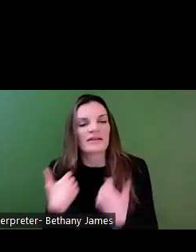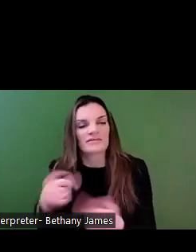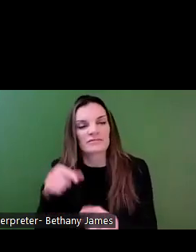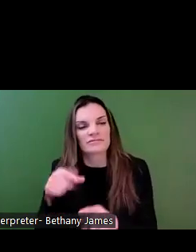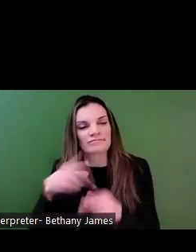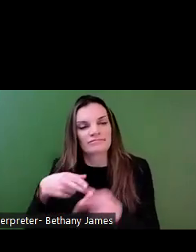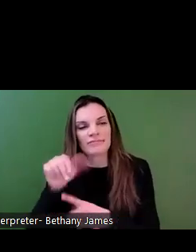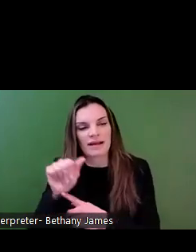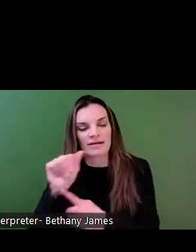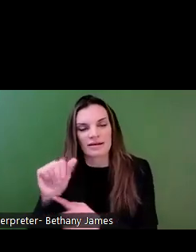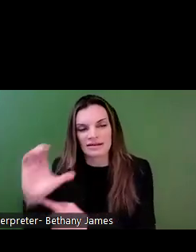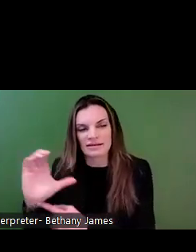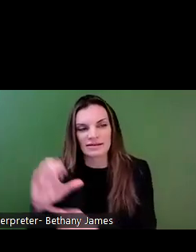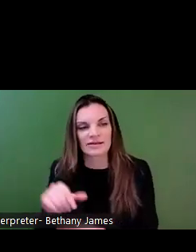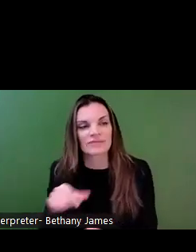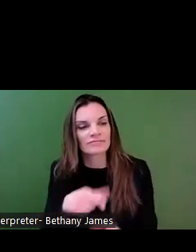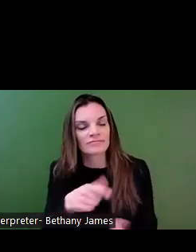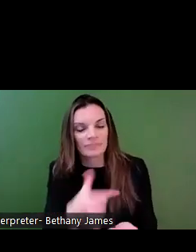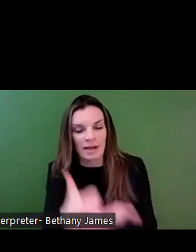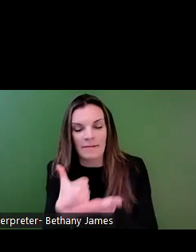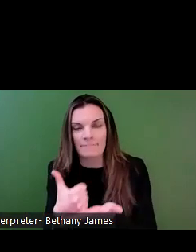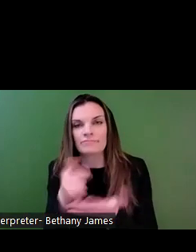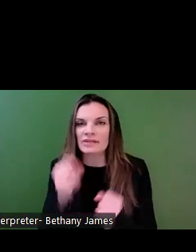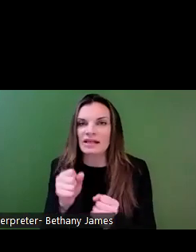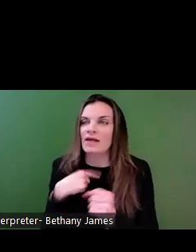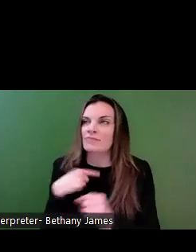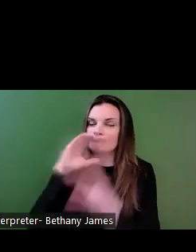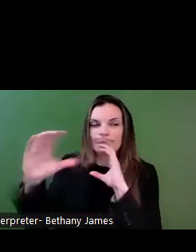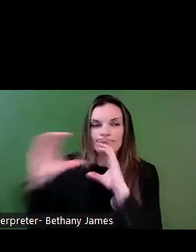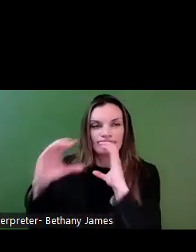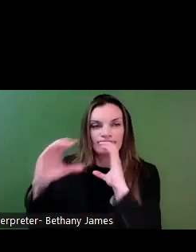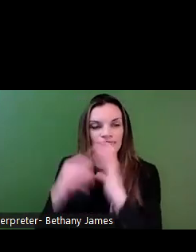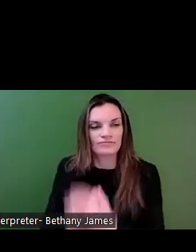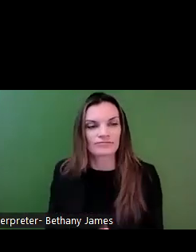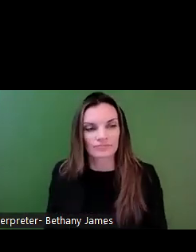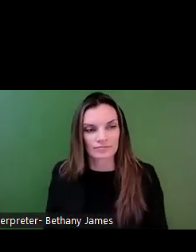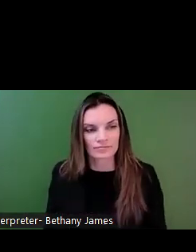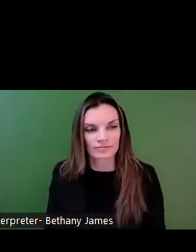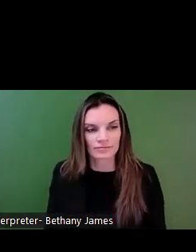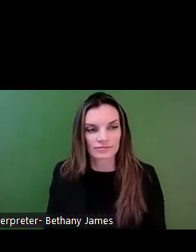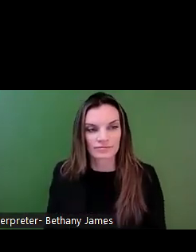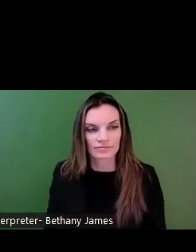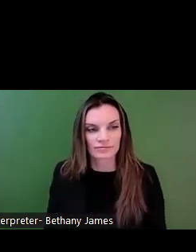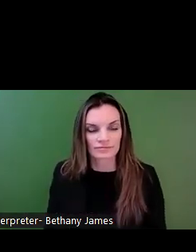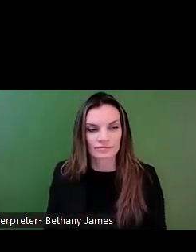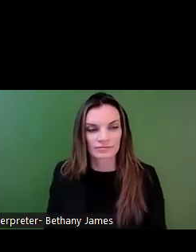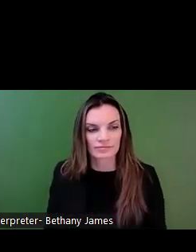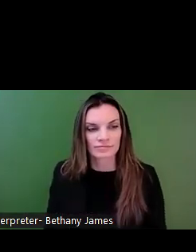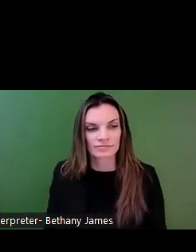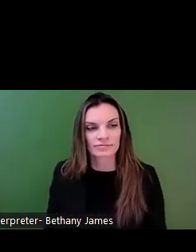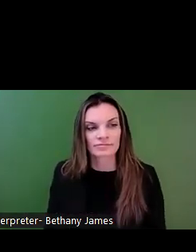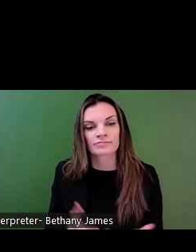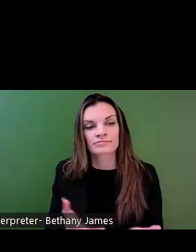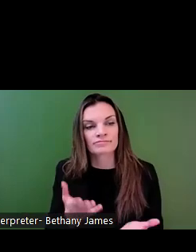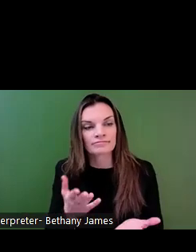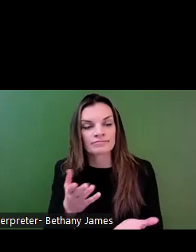alternative communication device, also known as an AAC. They may also have learned or be in the process of learning